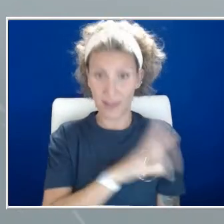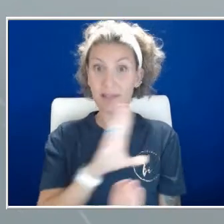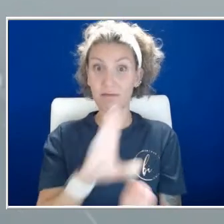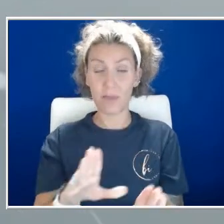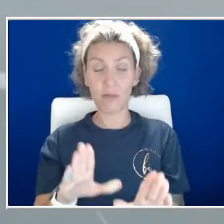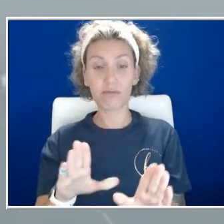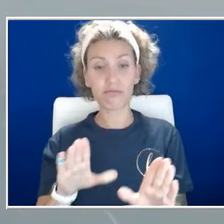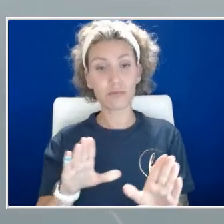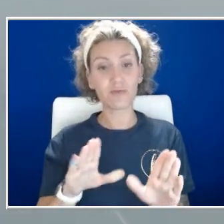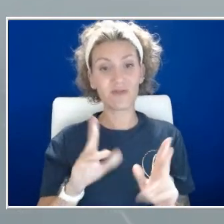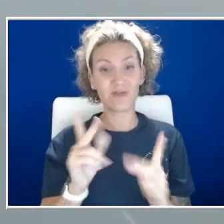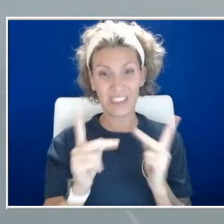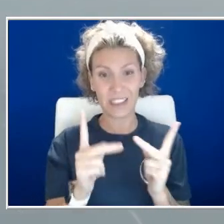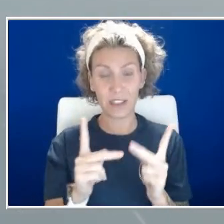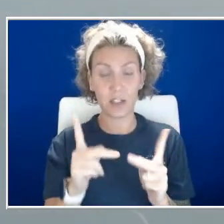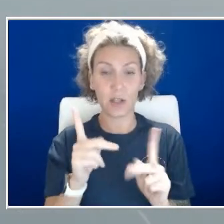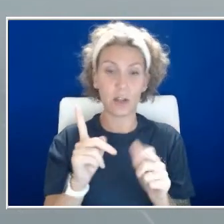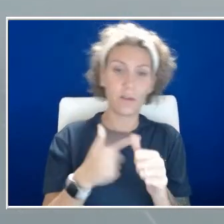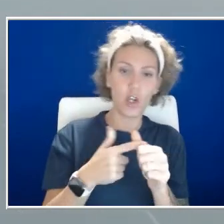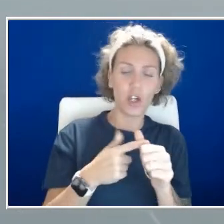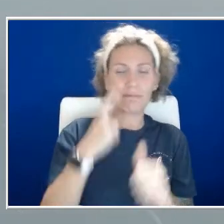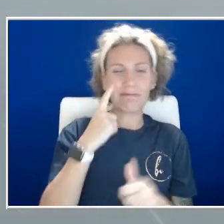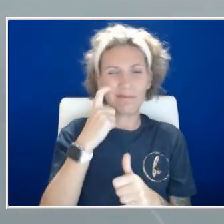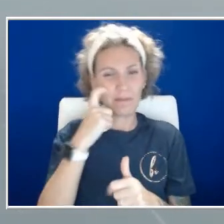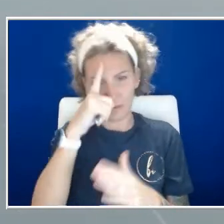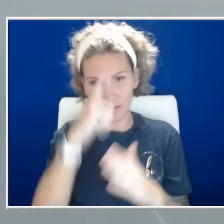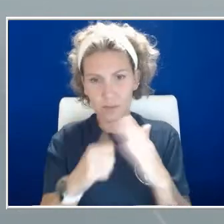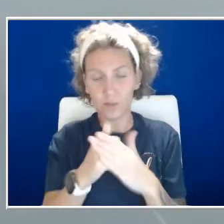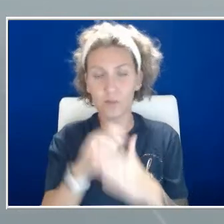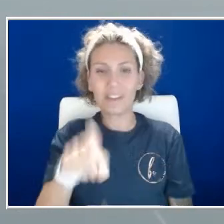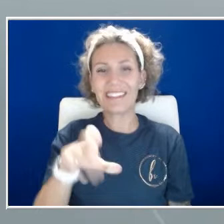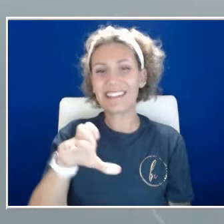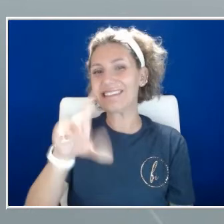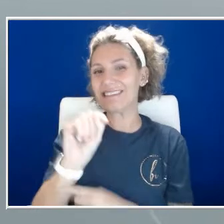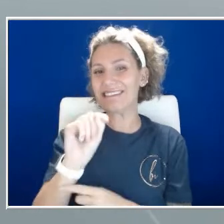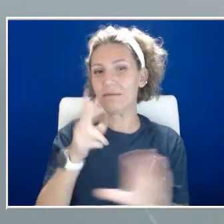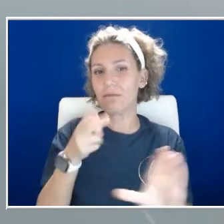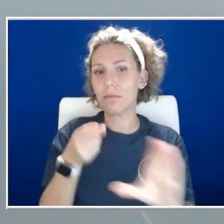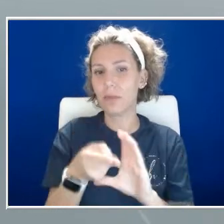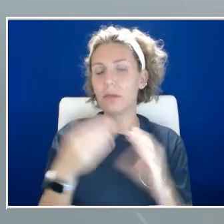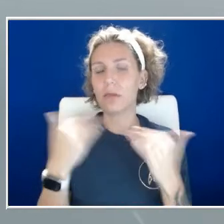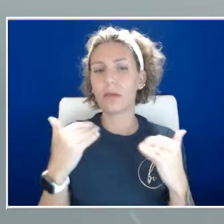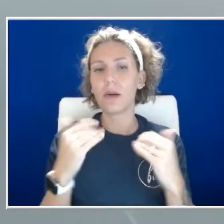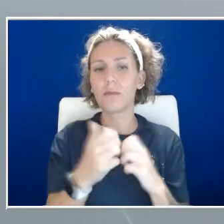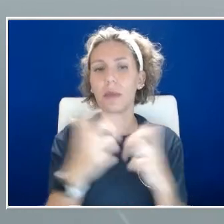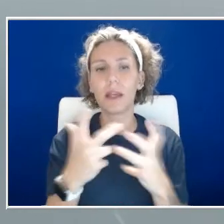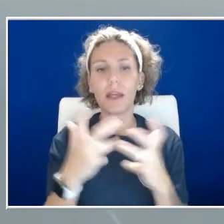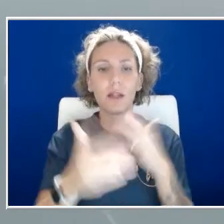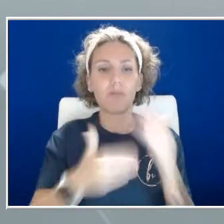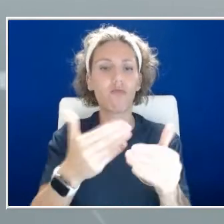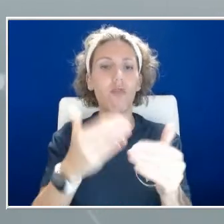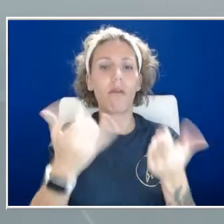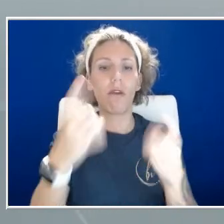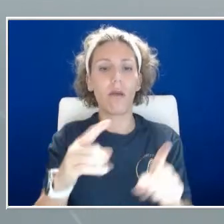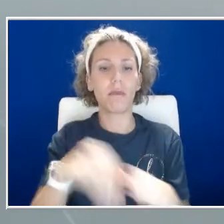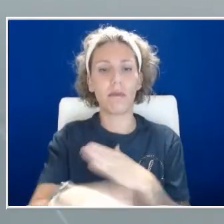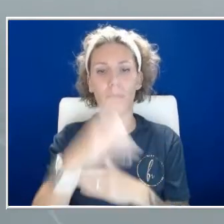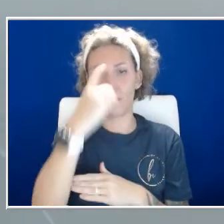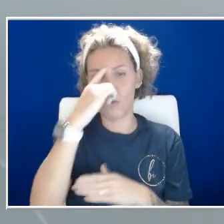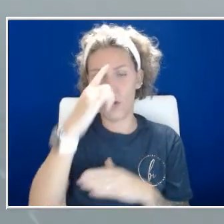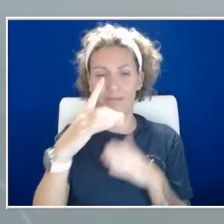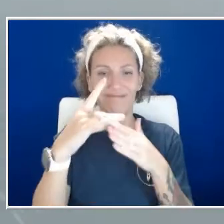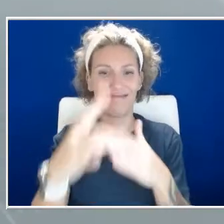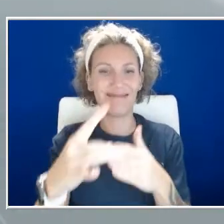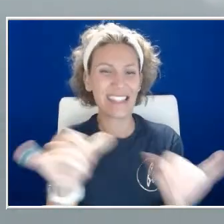if you come in and we're suspecting a stroke is you have to have a CAT scan, because a number of processes that happen in the brain can lead to the same set of symptoms.